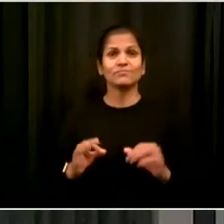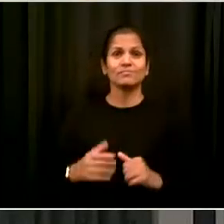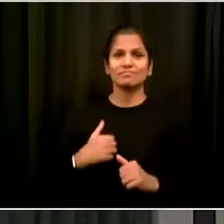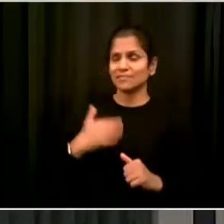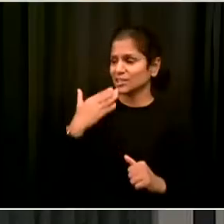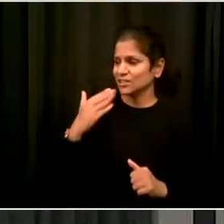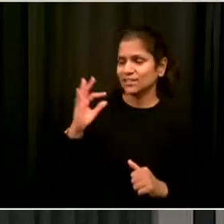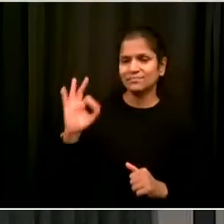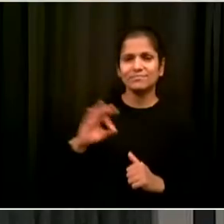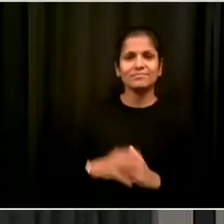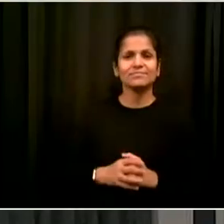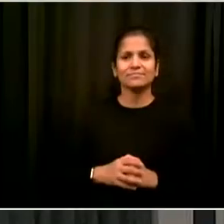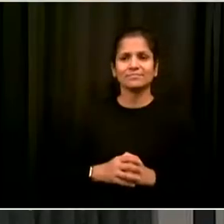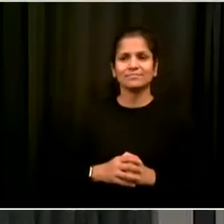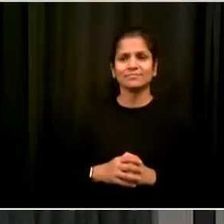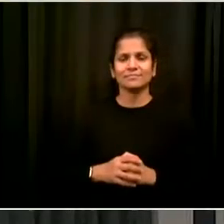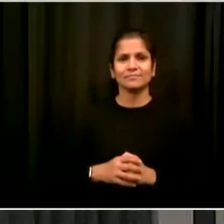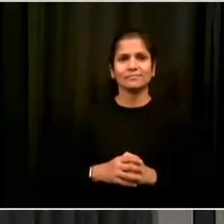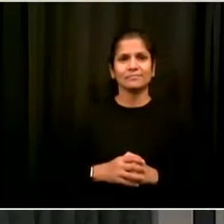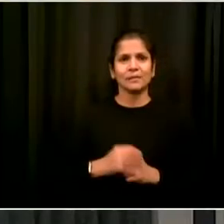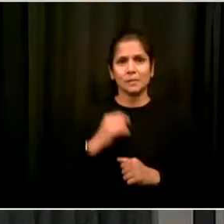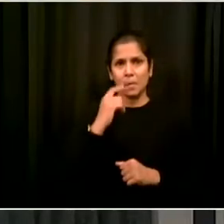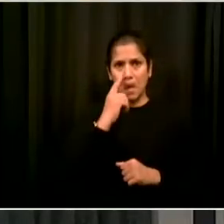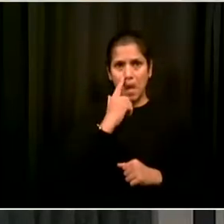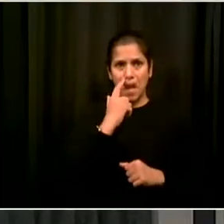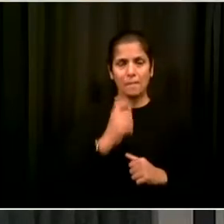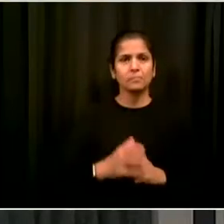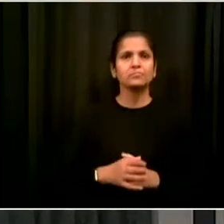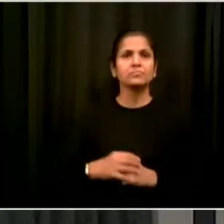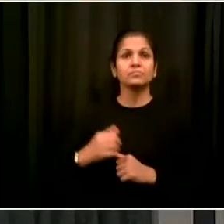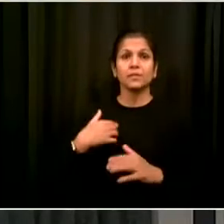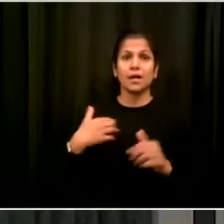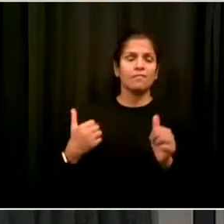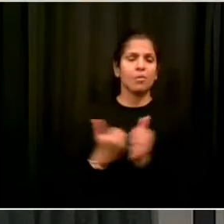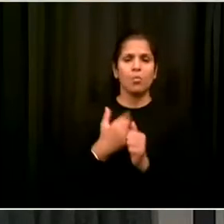To follow up on Michael's question about Ricardo Morales,